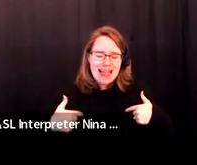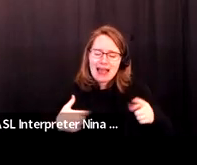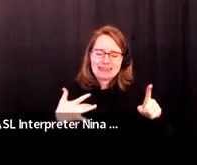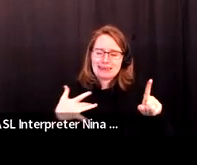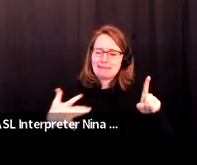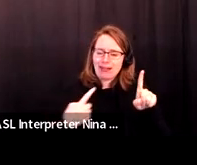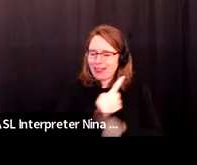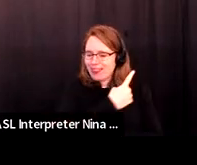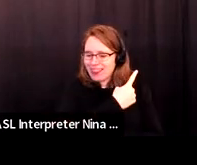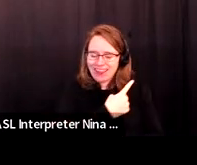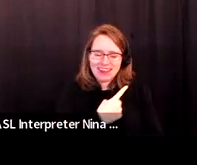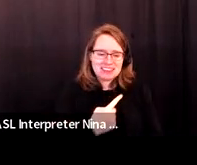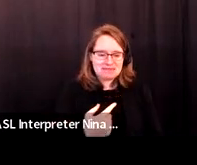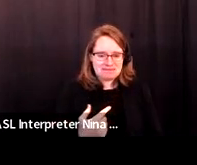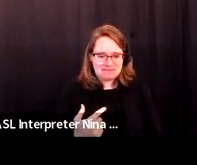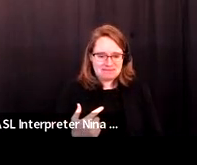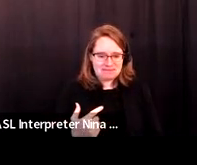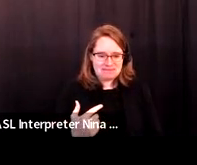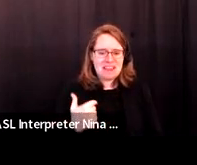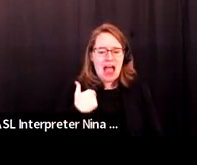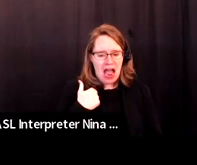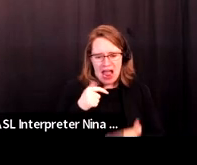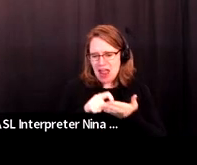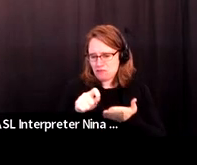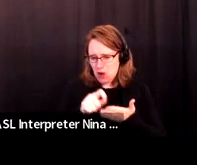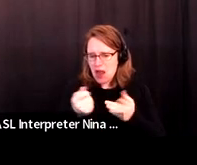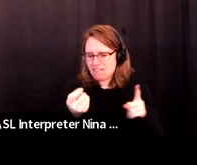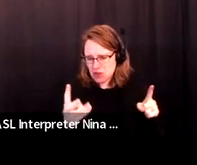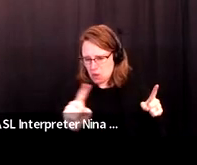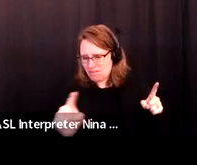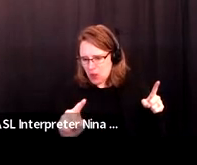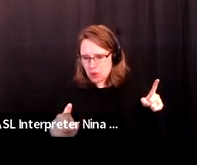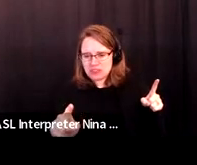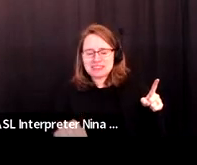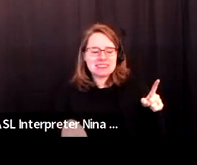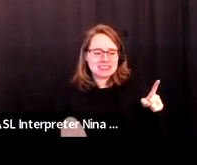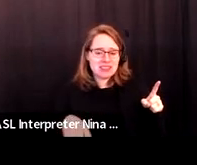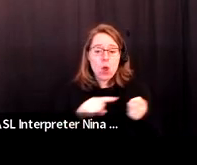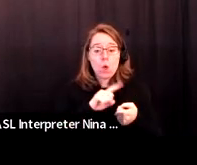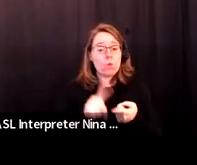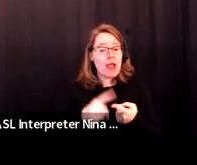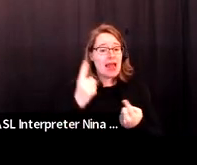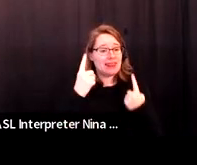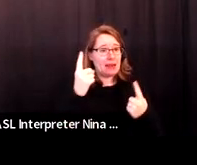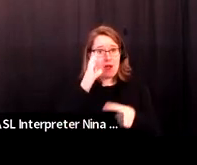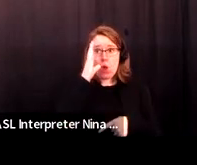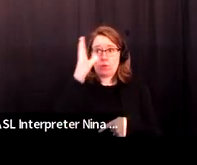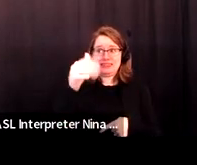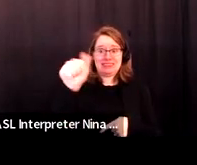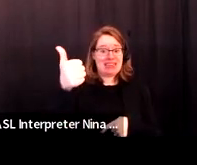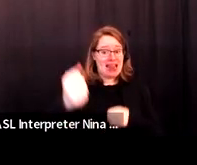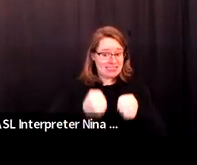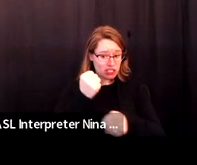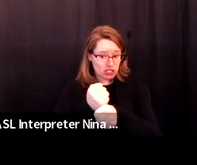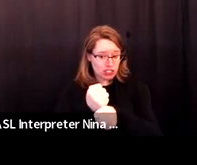I can claim authorship of a couple of these. When I think 10 years out, again, to me,